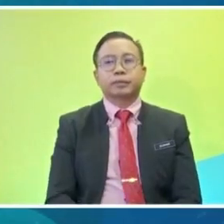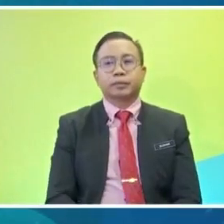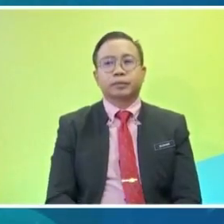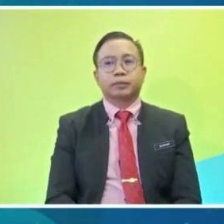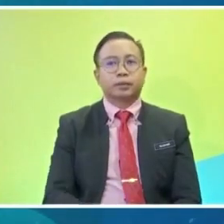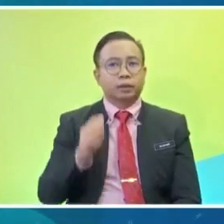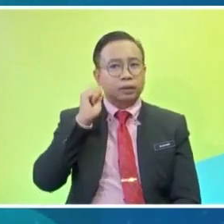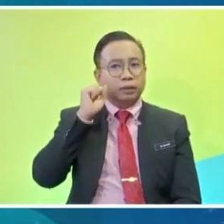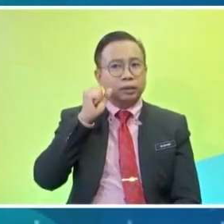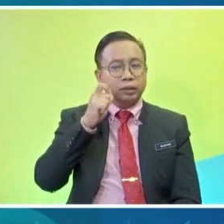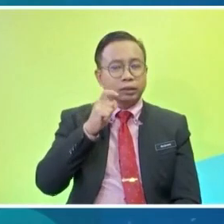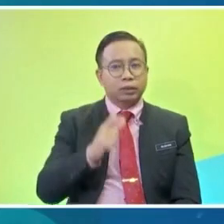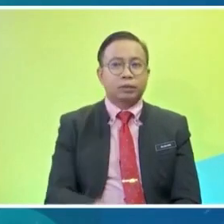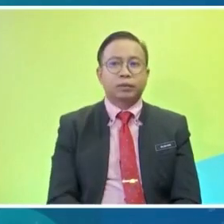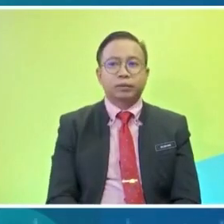Yes, Ashil.